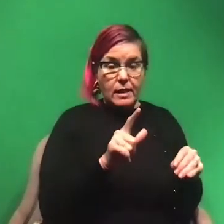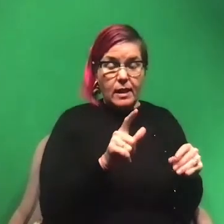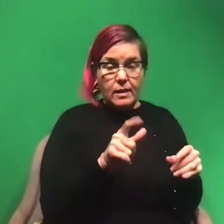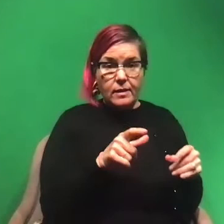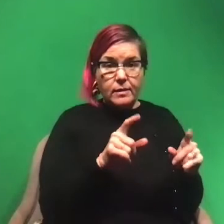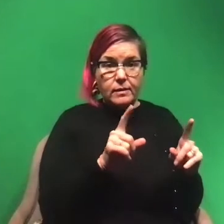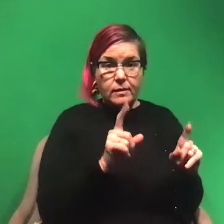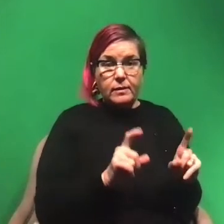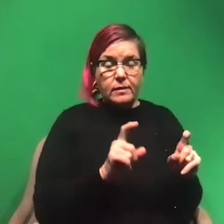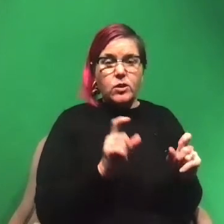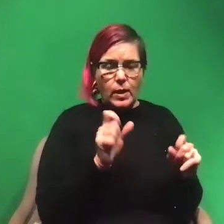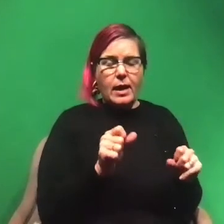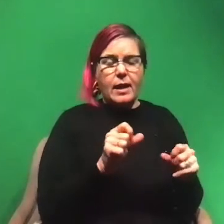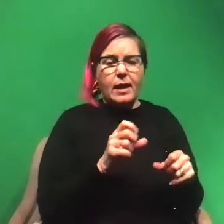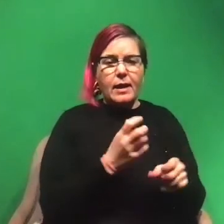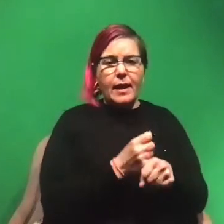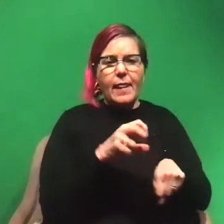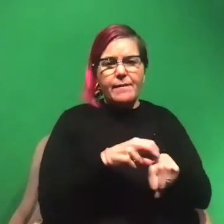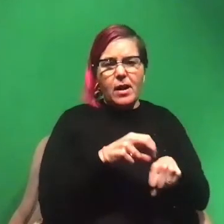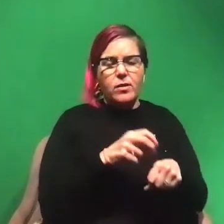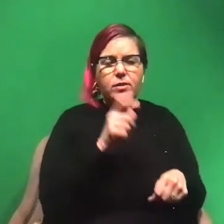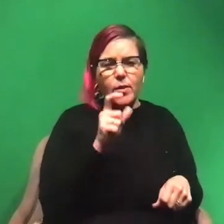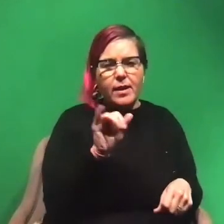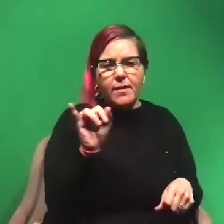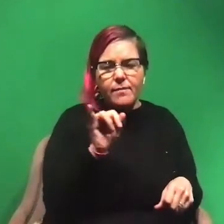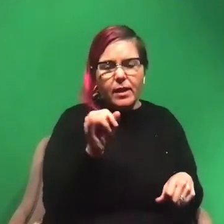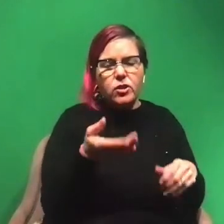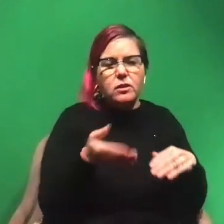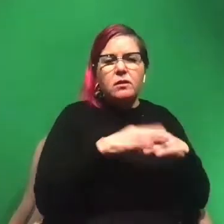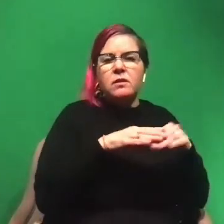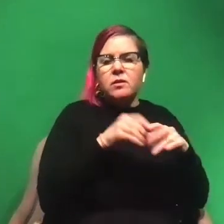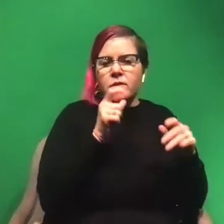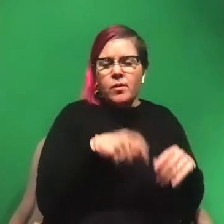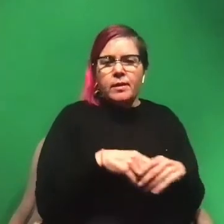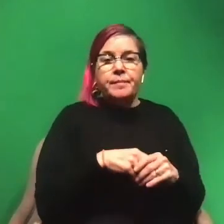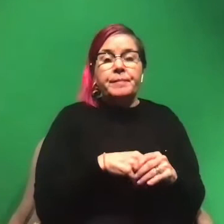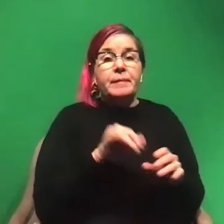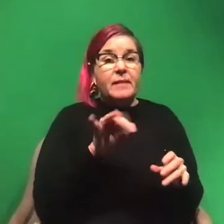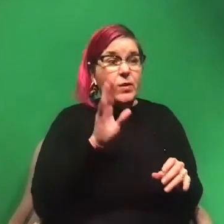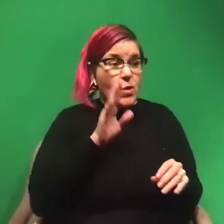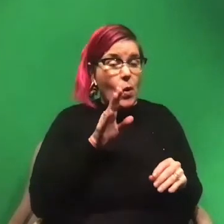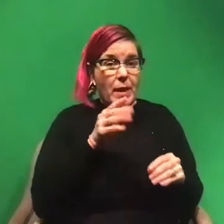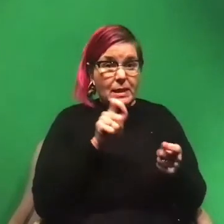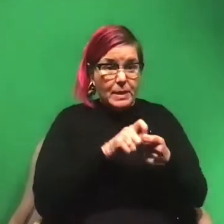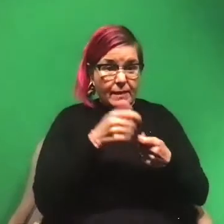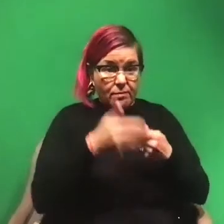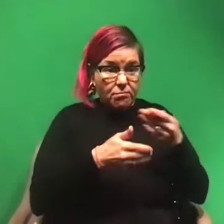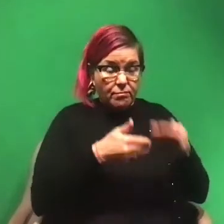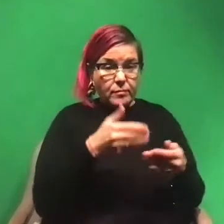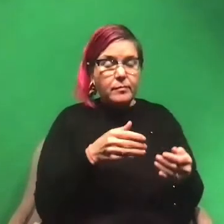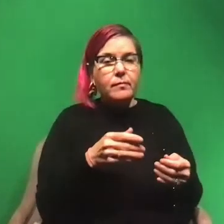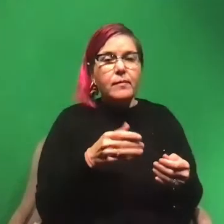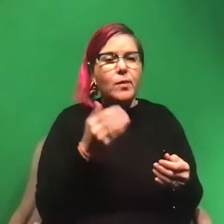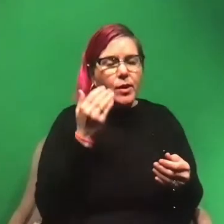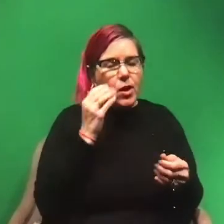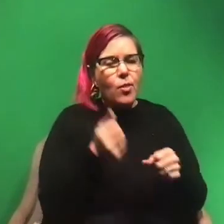out. You don't need an infection and starting infection. And if you know the sequence, like now we have the sequences of coronaviruses, it's